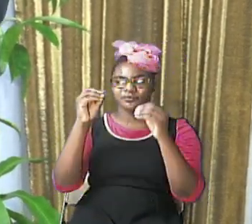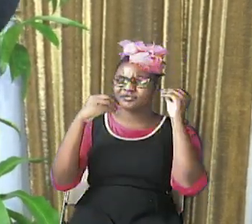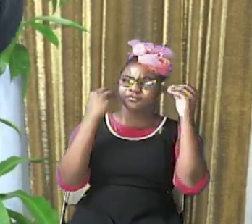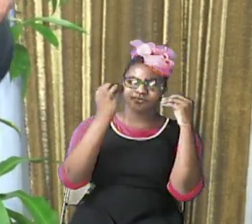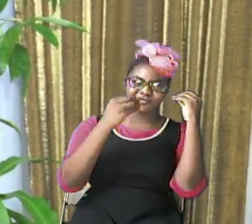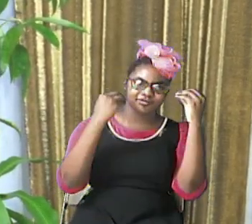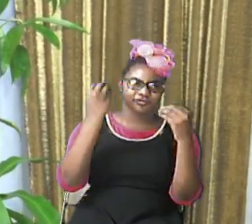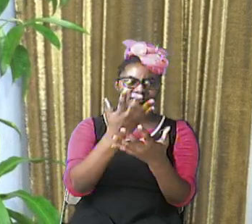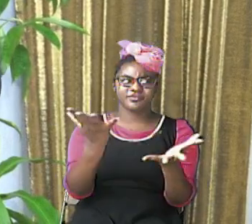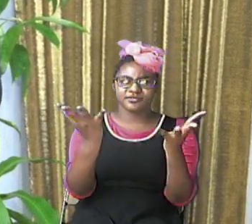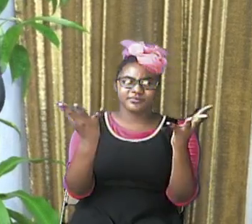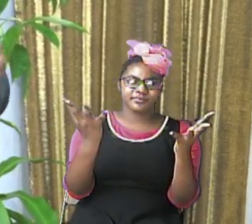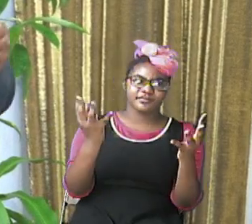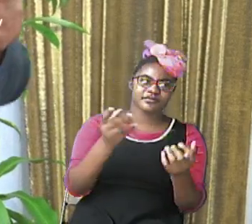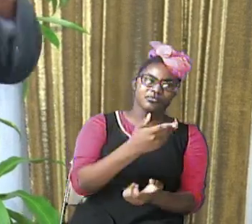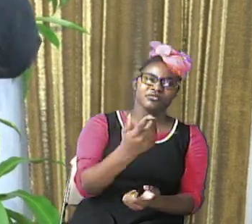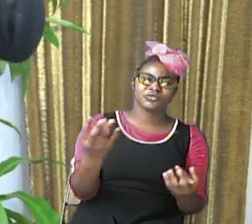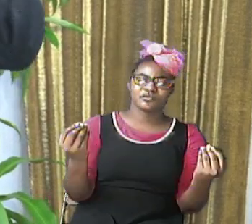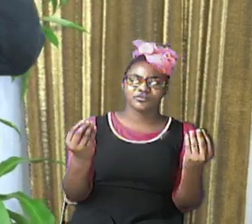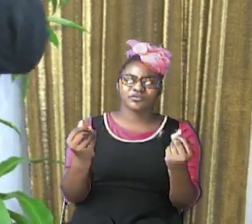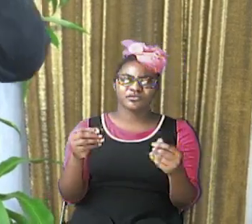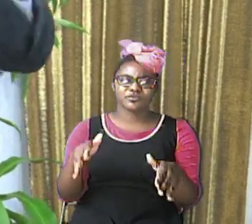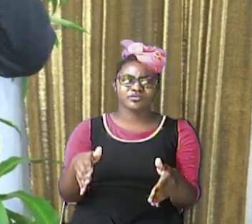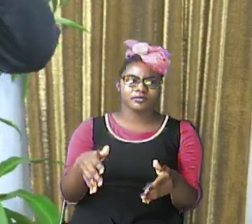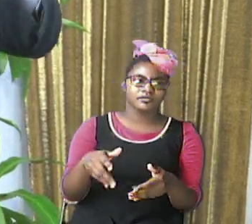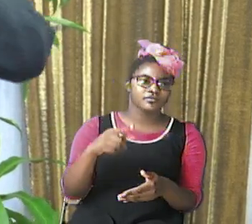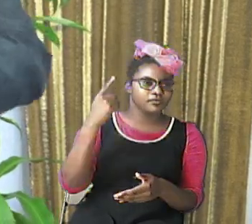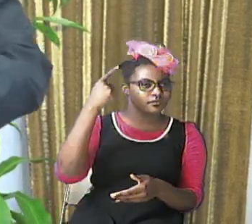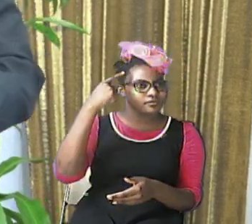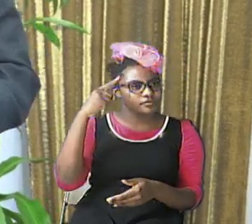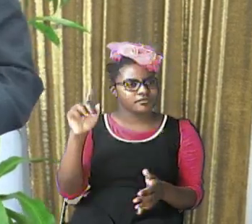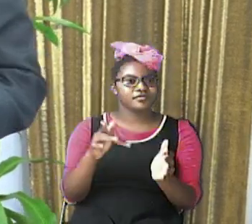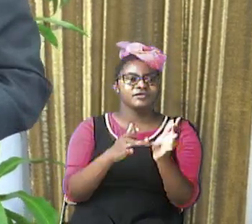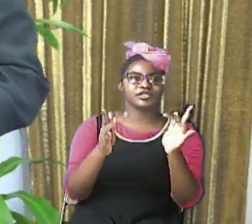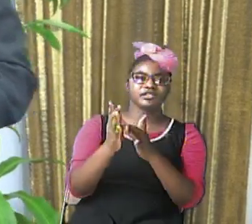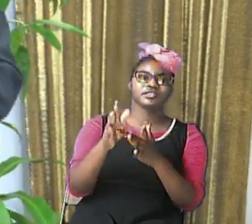he doing this? Can I tell you, it is because the Lord has been good to me.